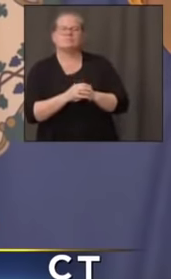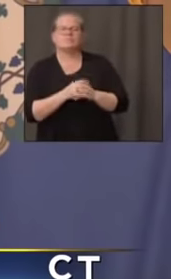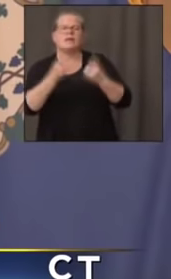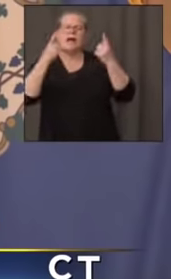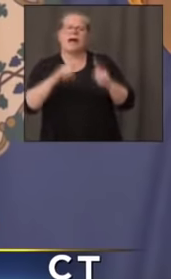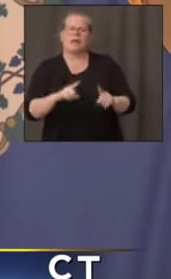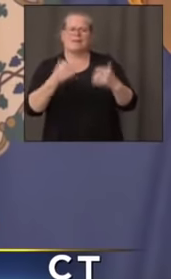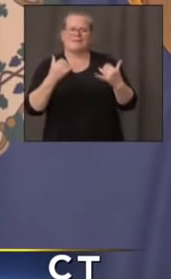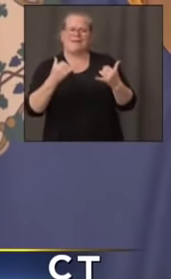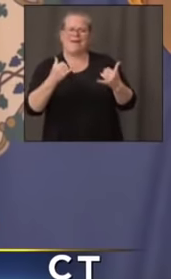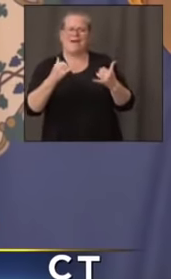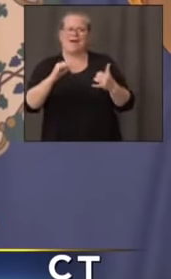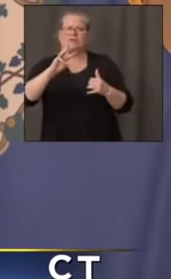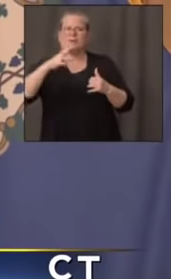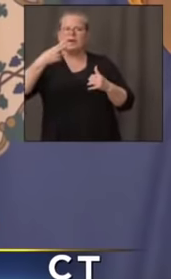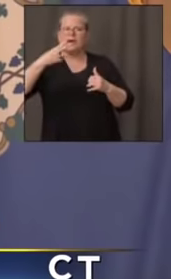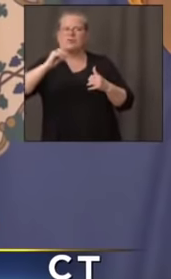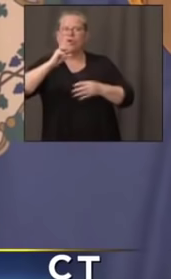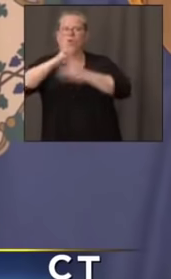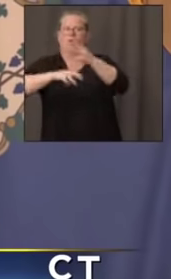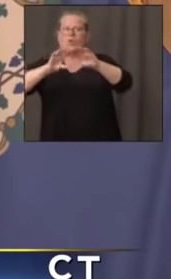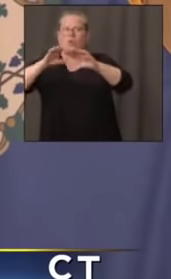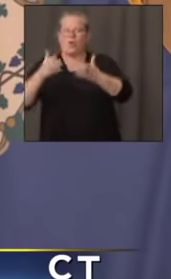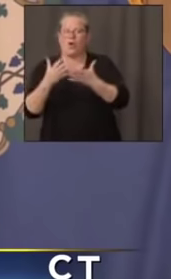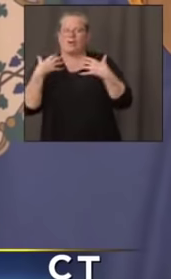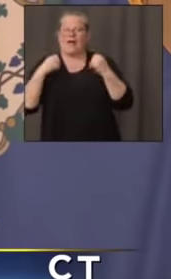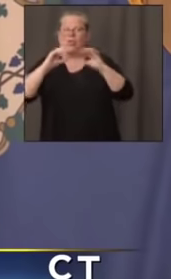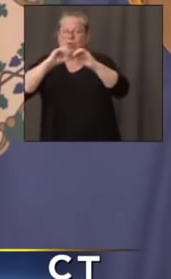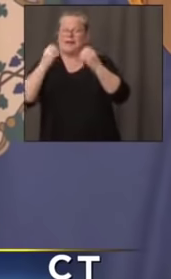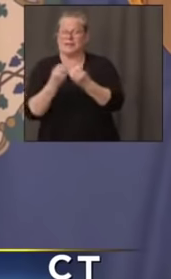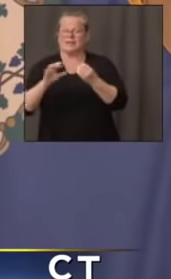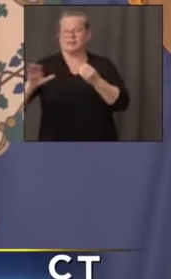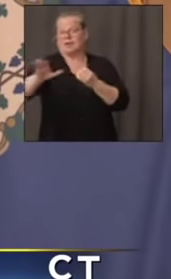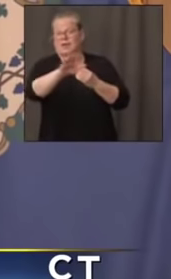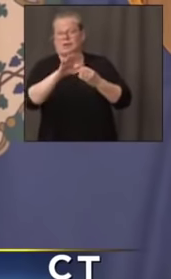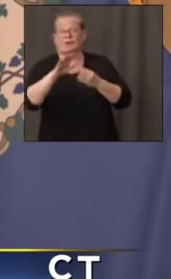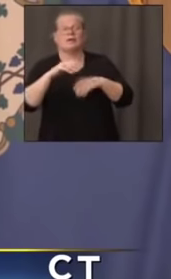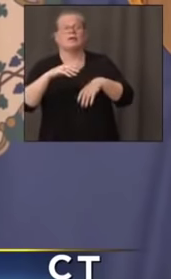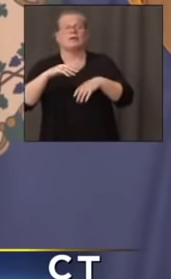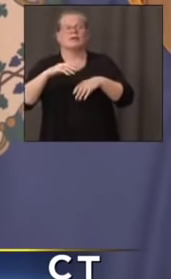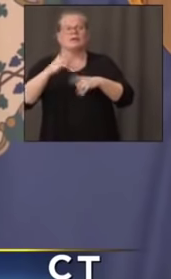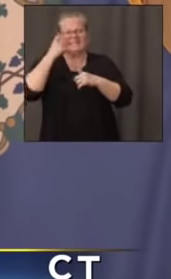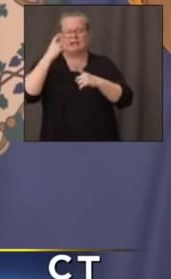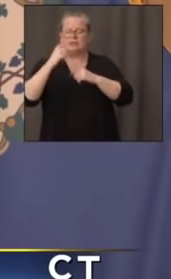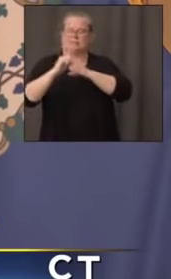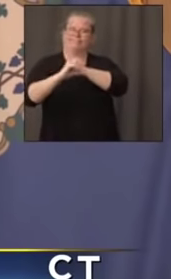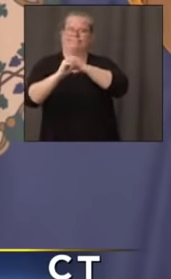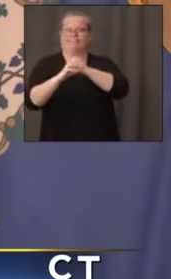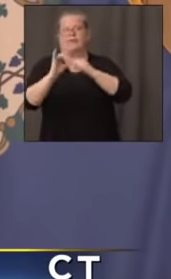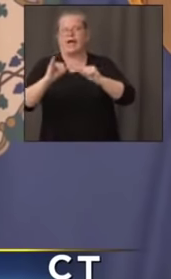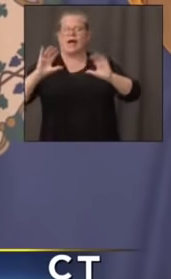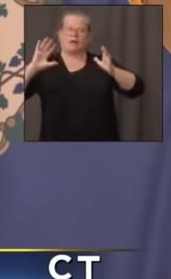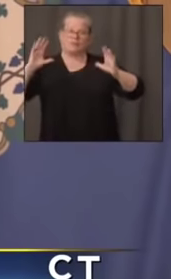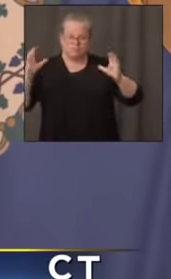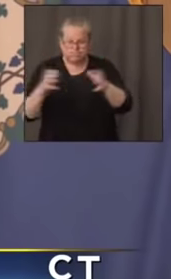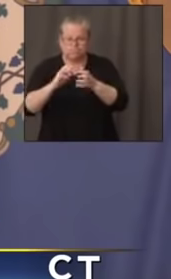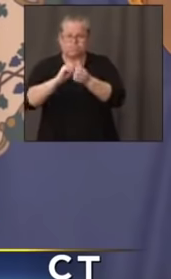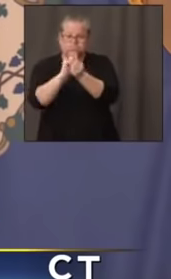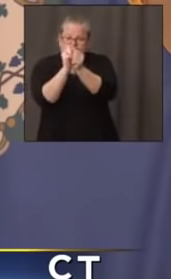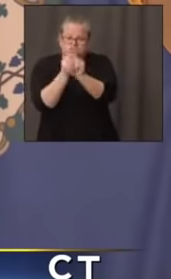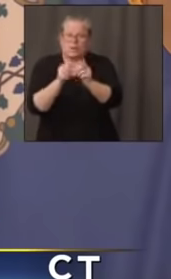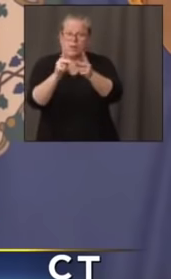crowded spaces, that could be a bigger risk. With some of the indoor venues that have been paused as part of phase 3, do you see putting in